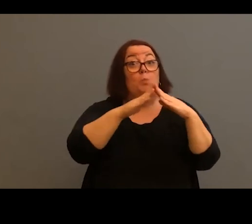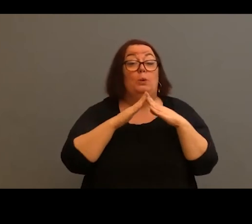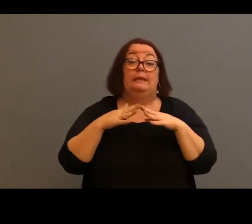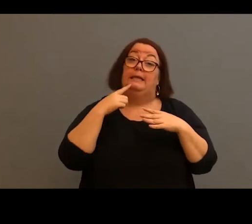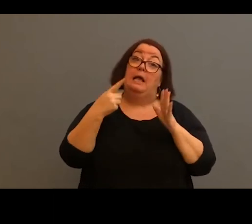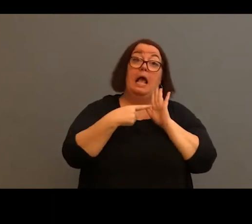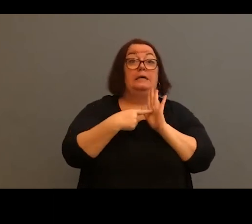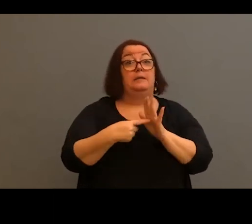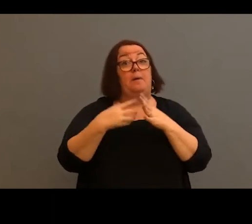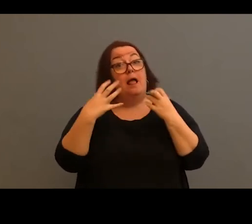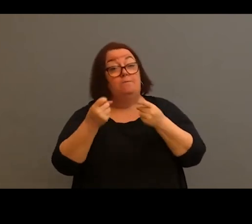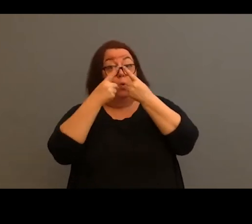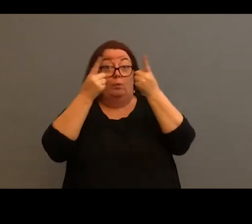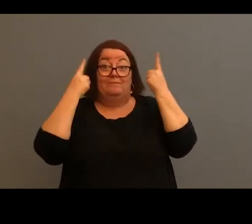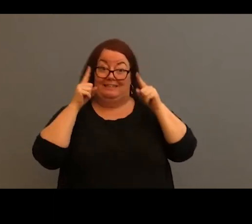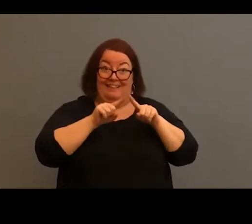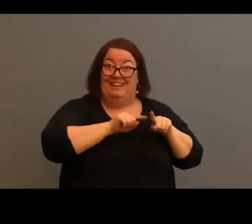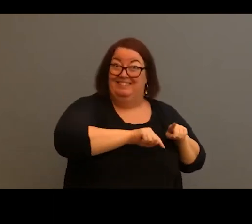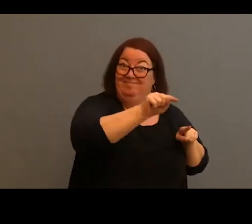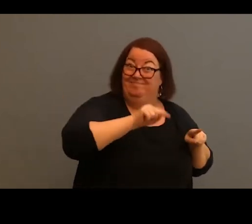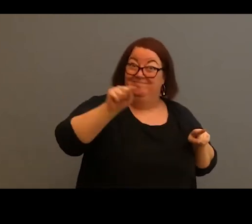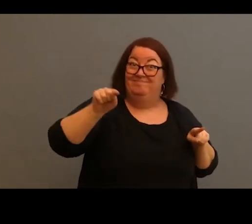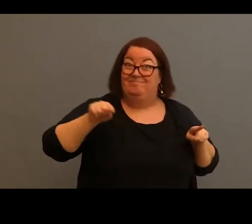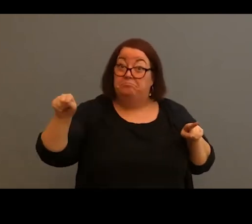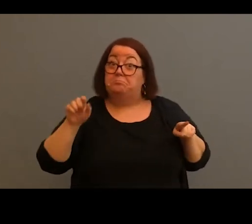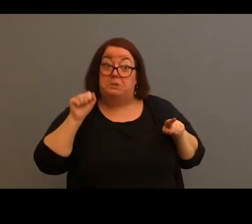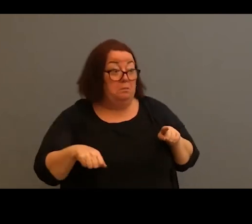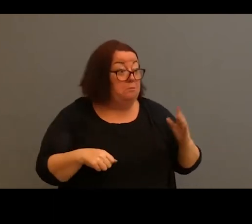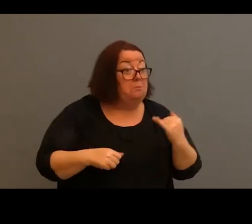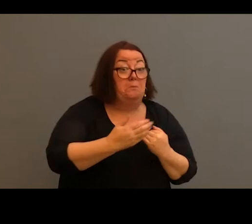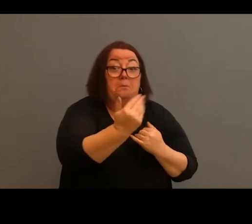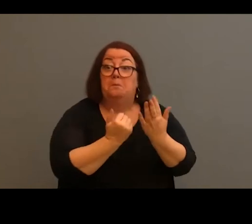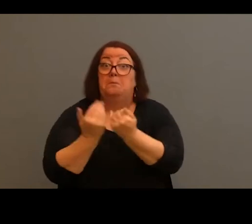institutions, and user organizations.